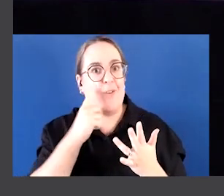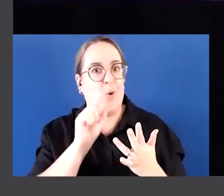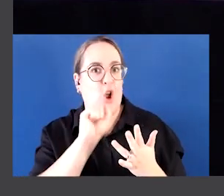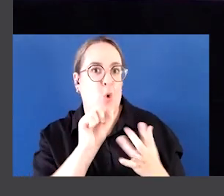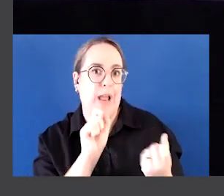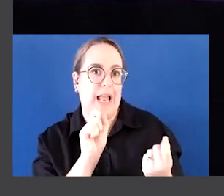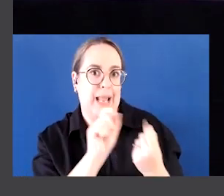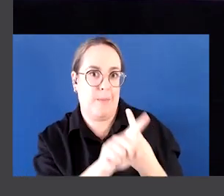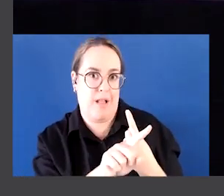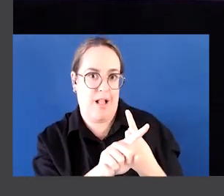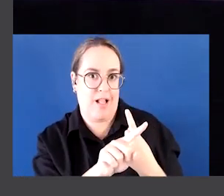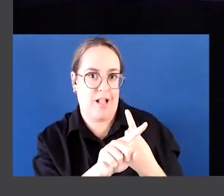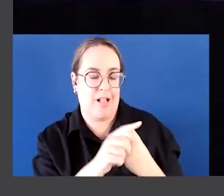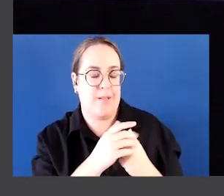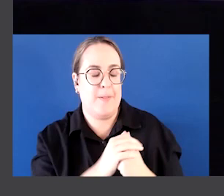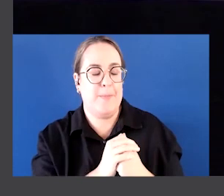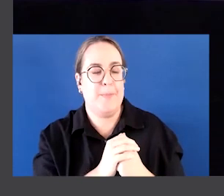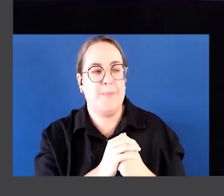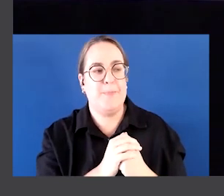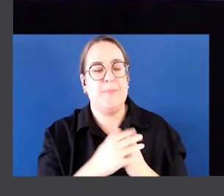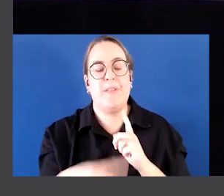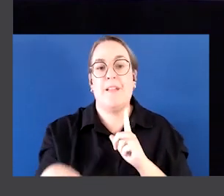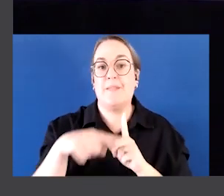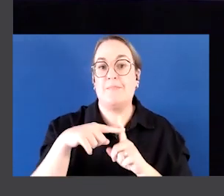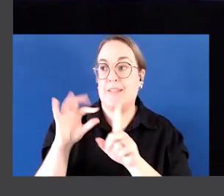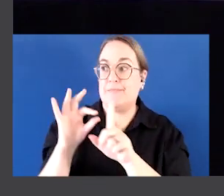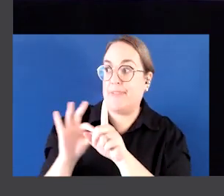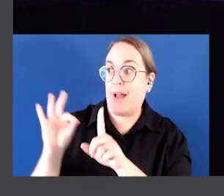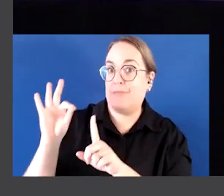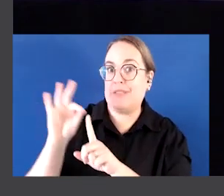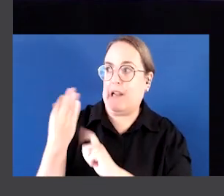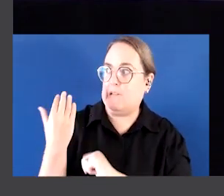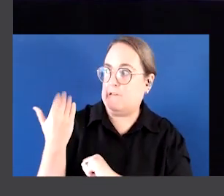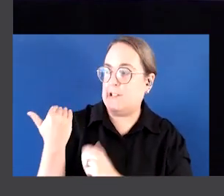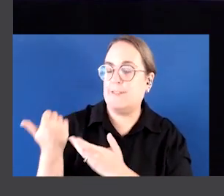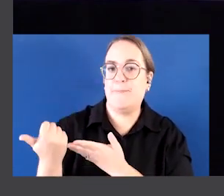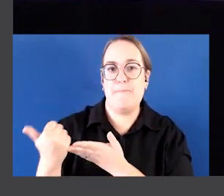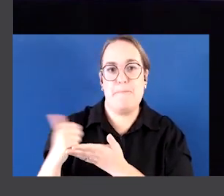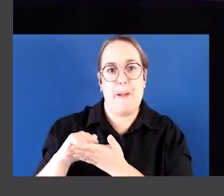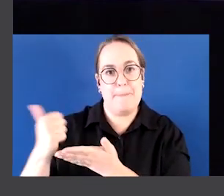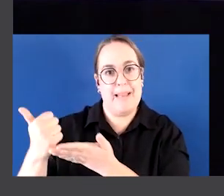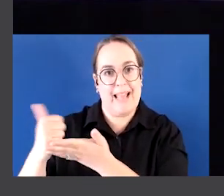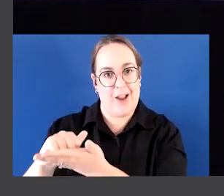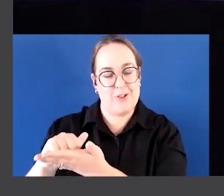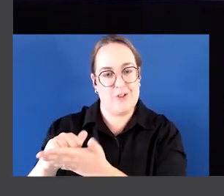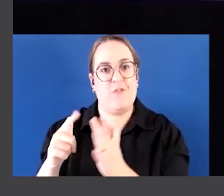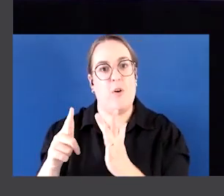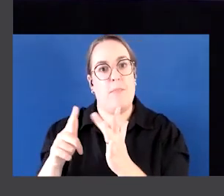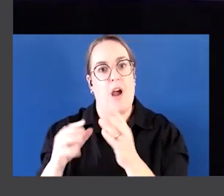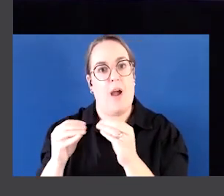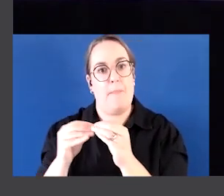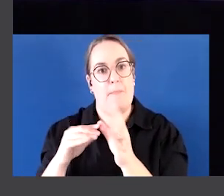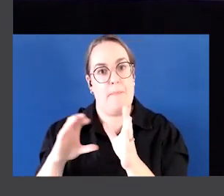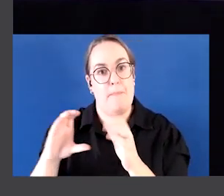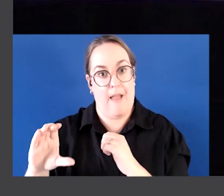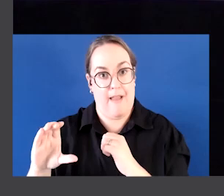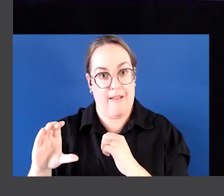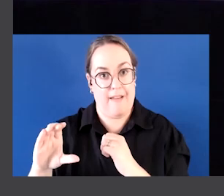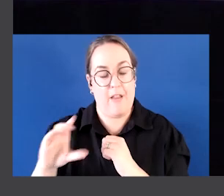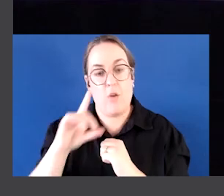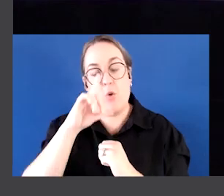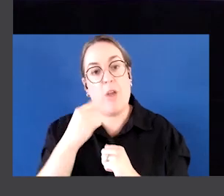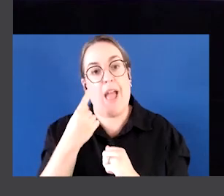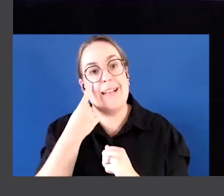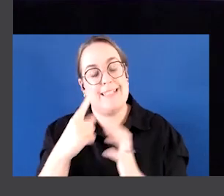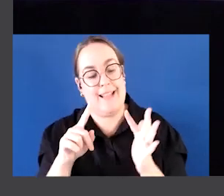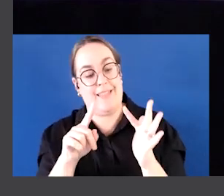keep an eye out for that in your inbox. Also, to stay updated on the latest publications and information from IBAC,